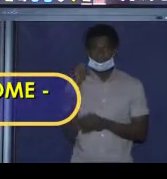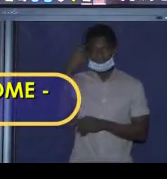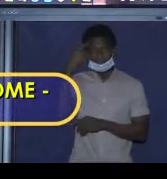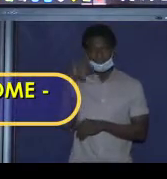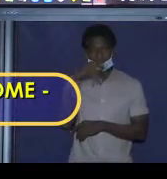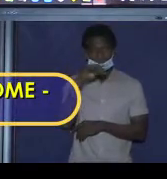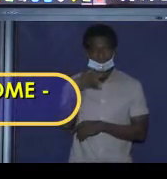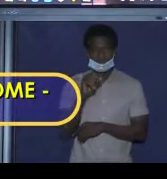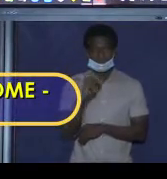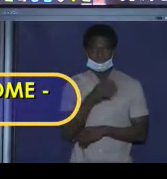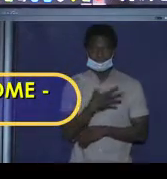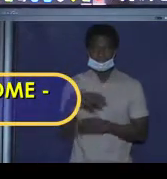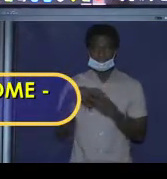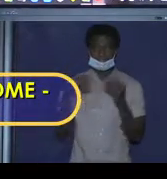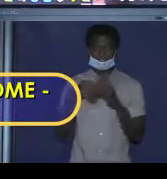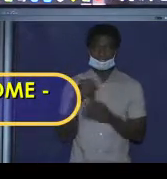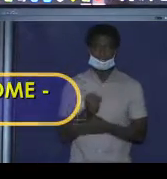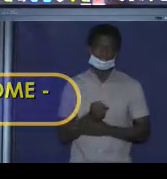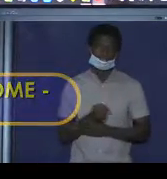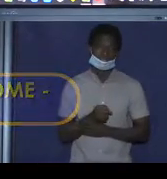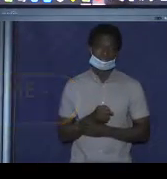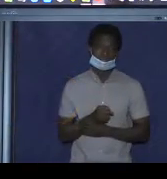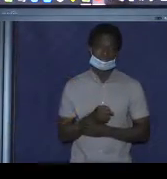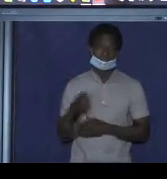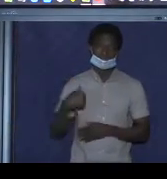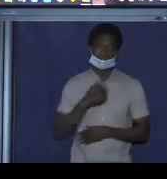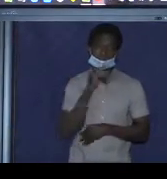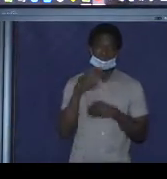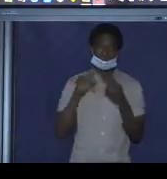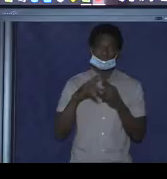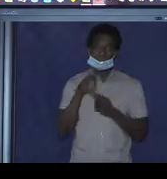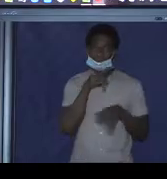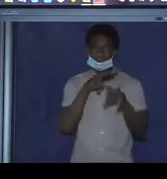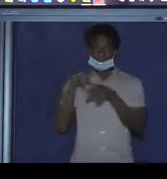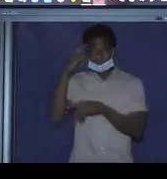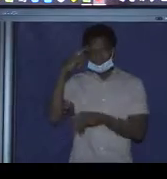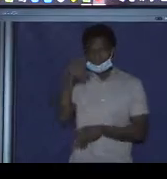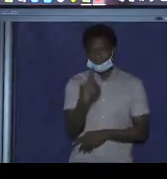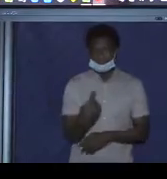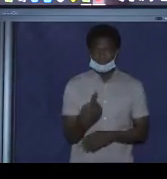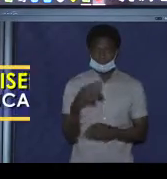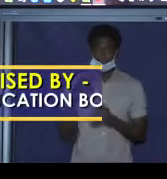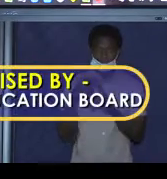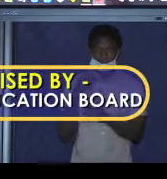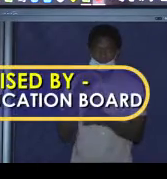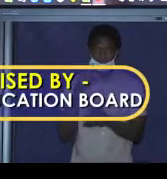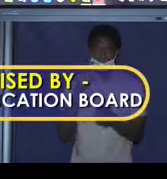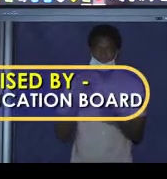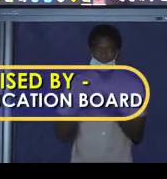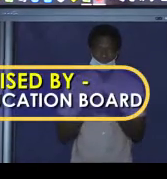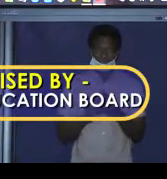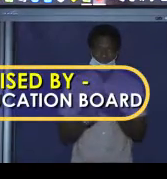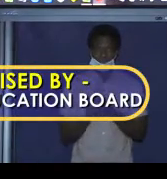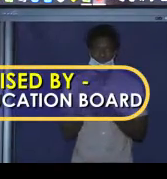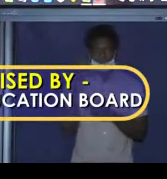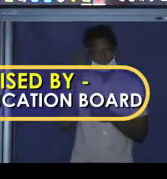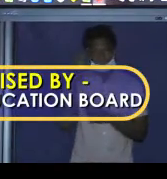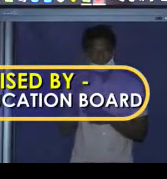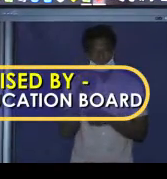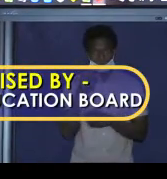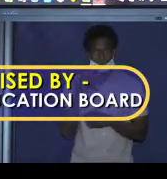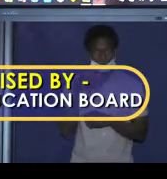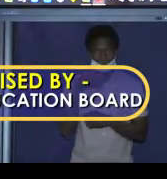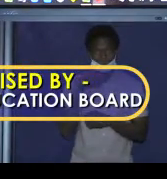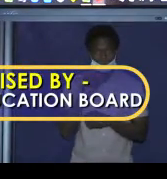words for phrases and sentences. We're going to be looking for single words to use